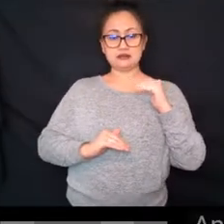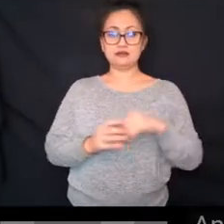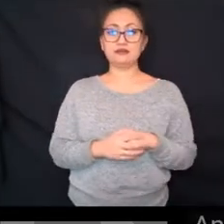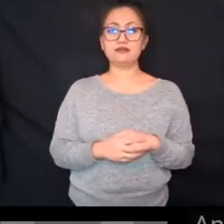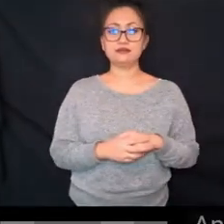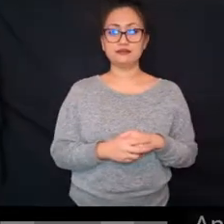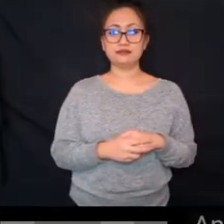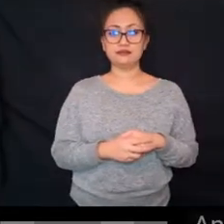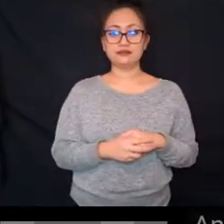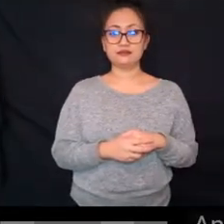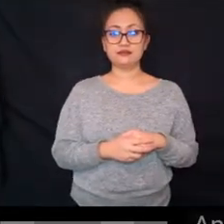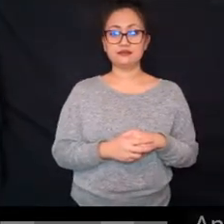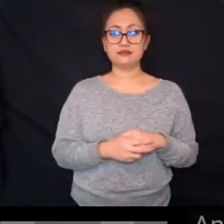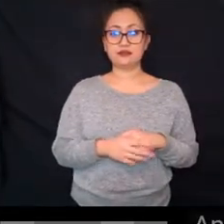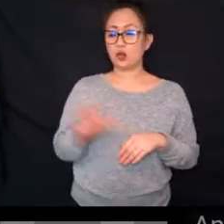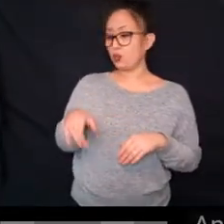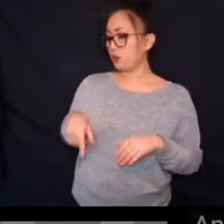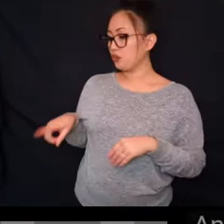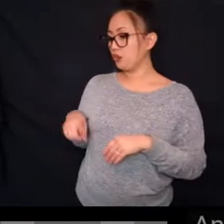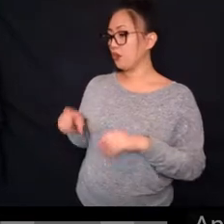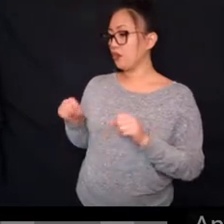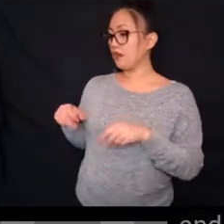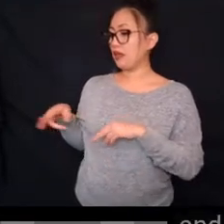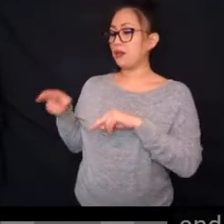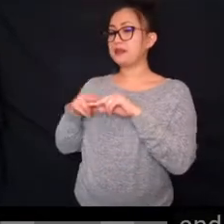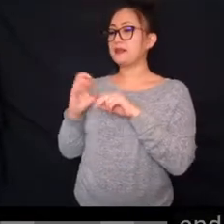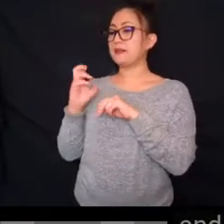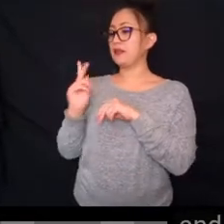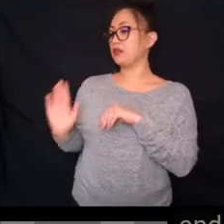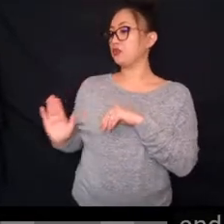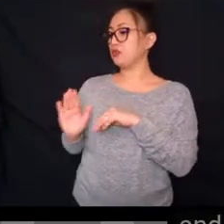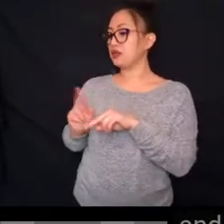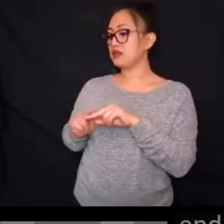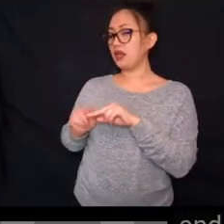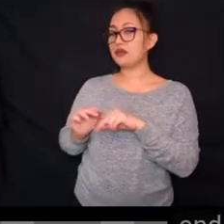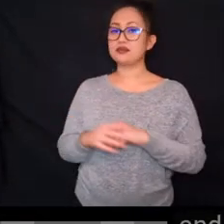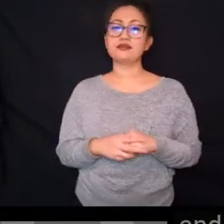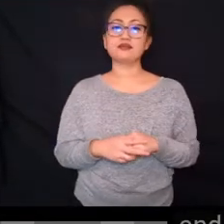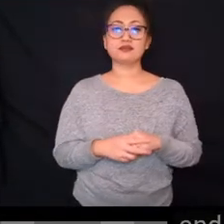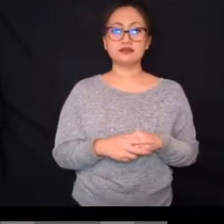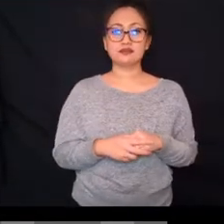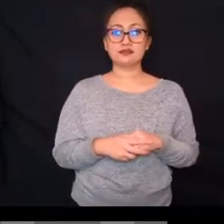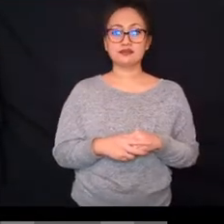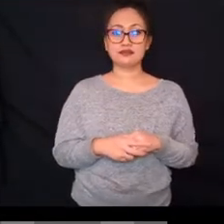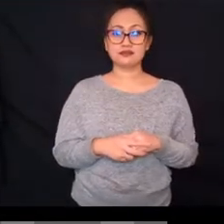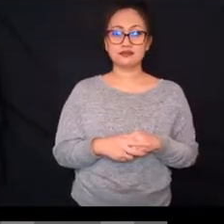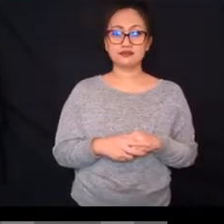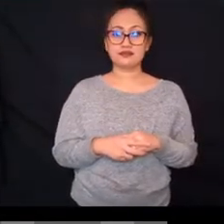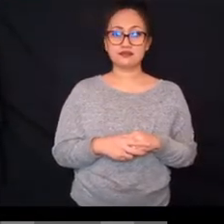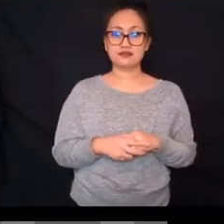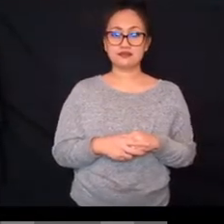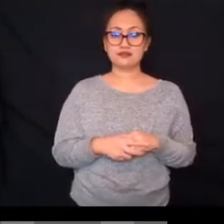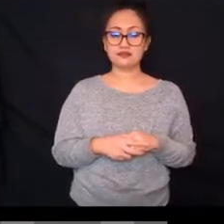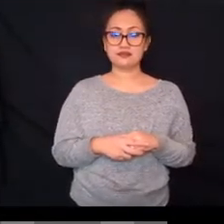will, go back to where your chair would be. And if your chair is up here, if you'll come get your chair. You'll come get your chair.